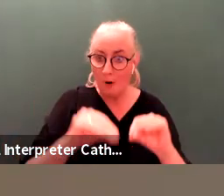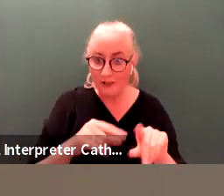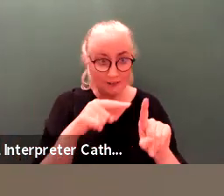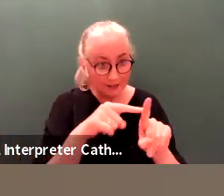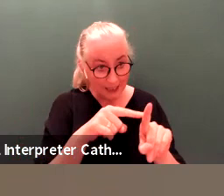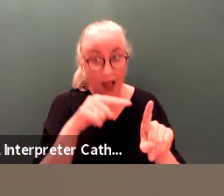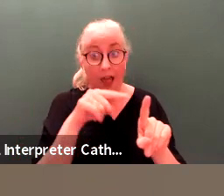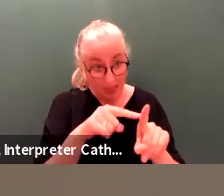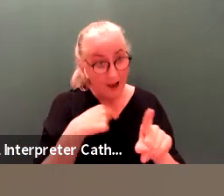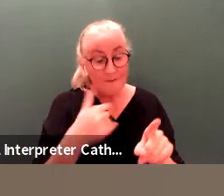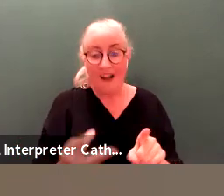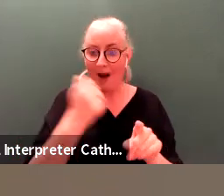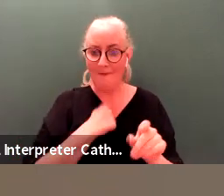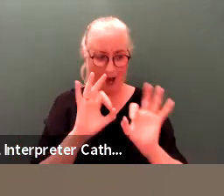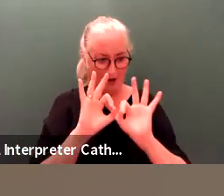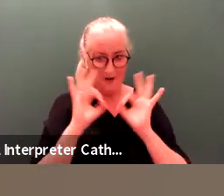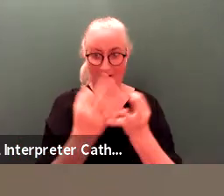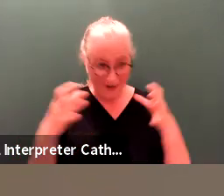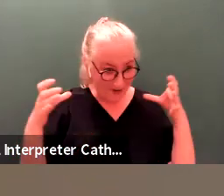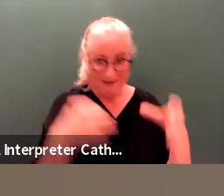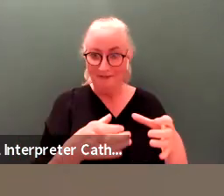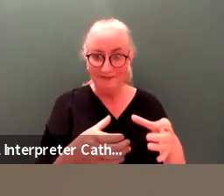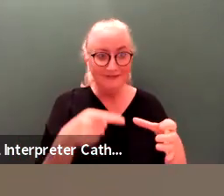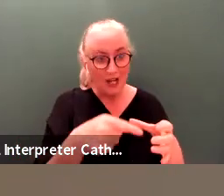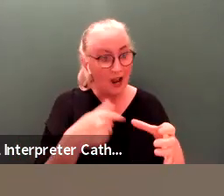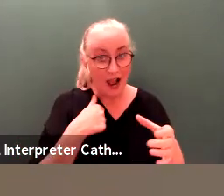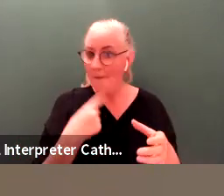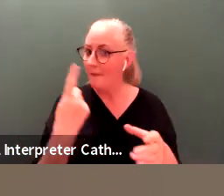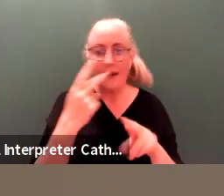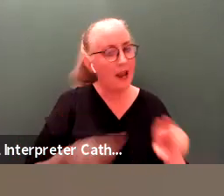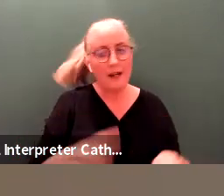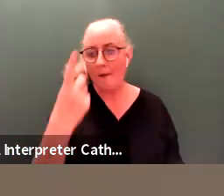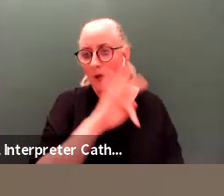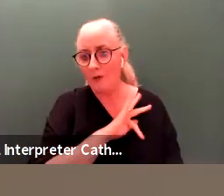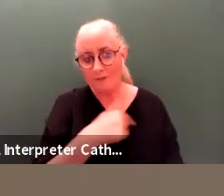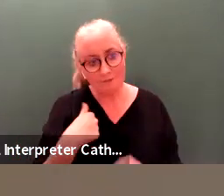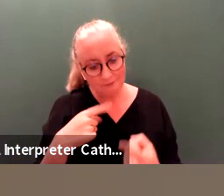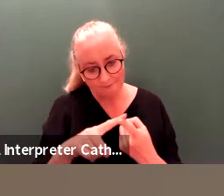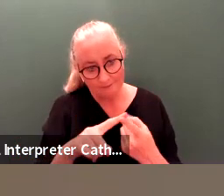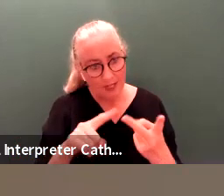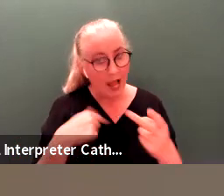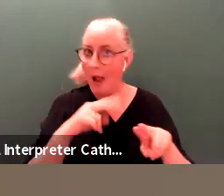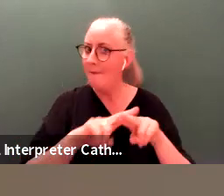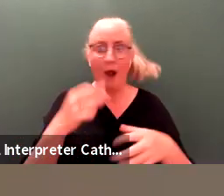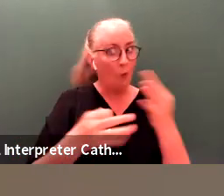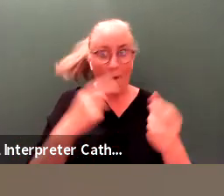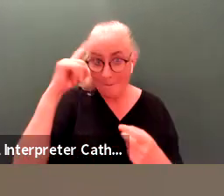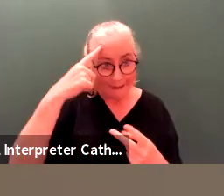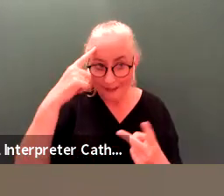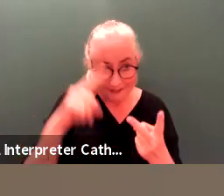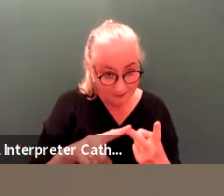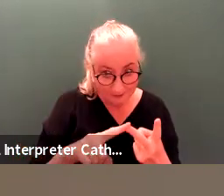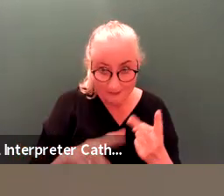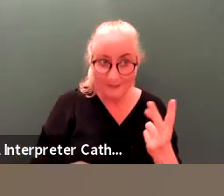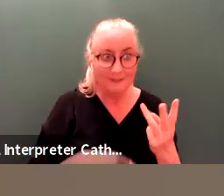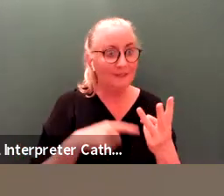I found my tribe, literally. I realized, one, I'm not alone. Two, I'm not going mad. And three,